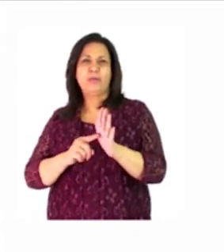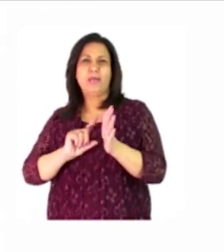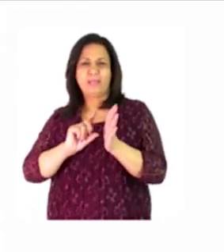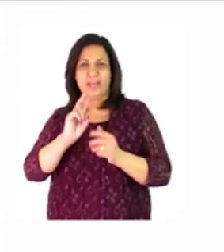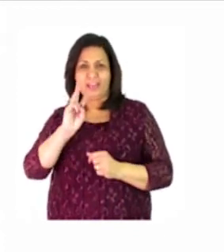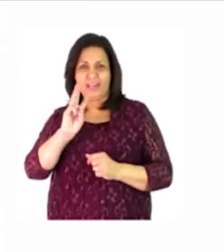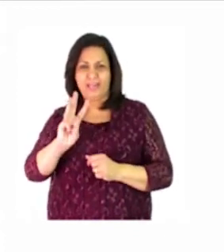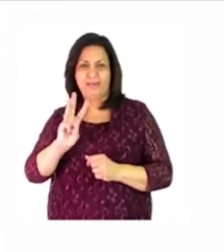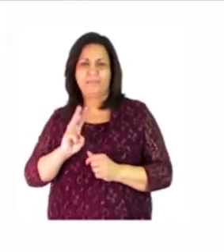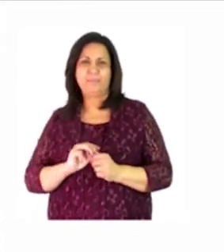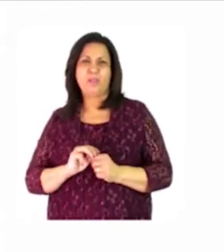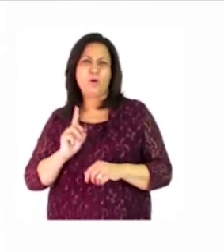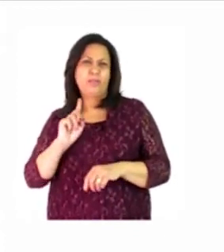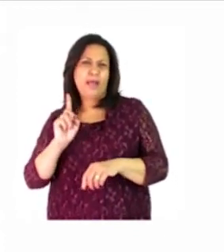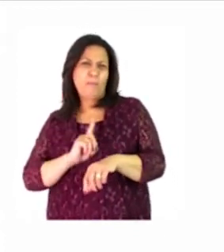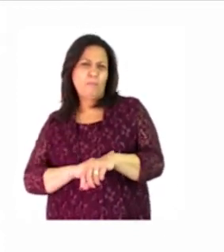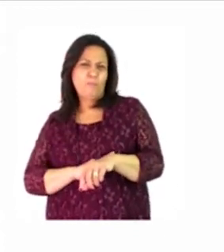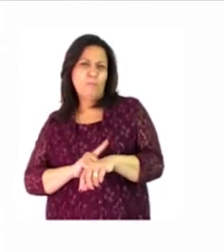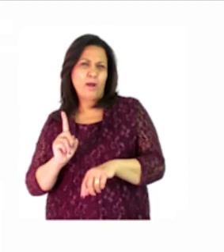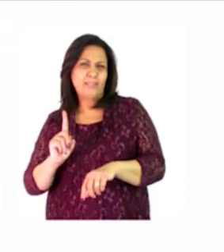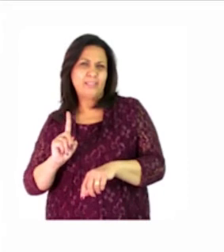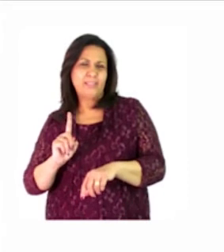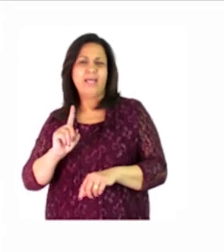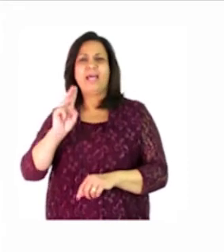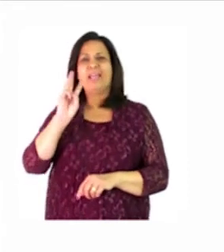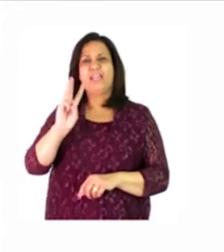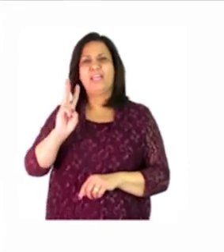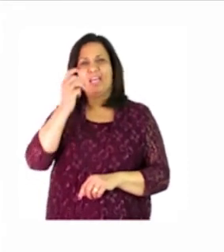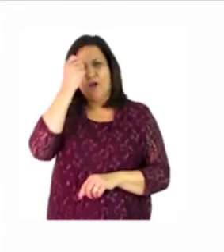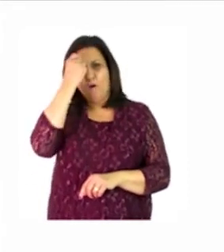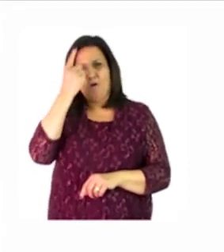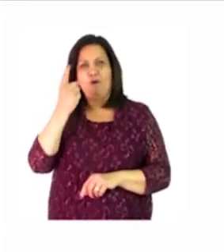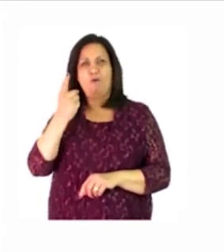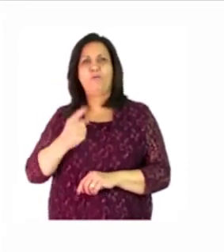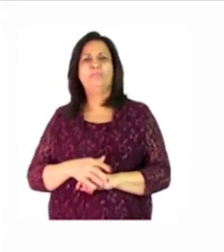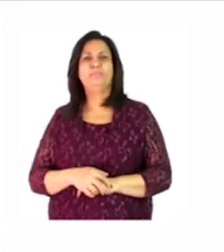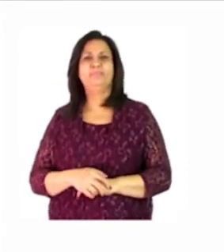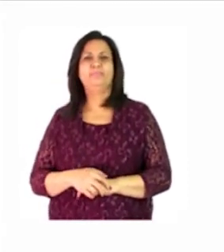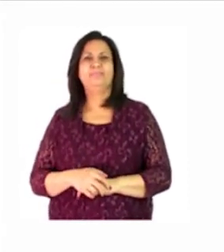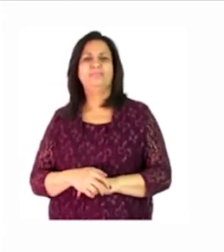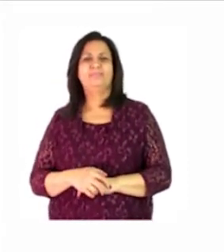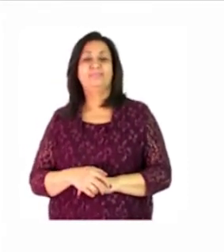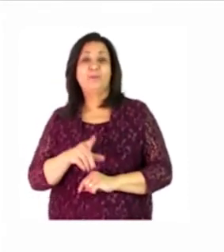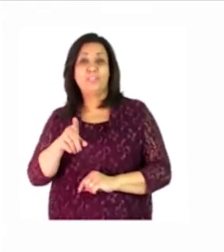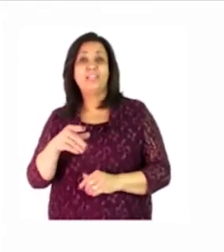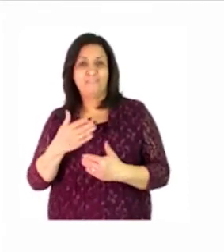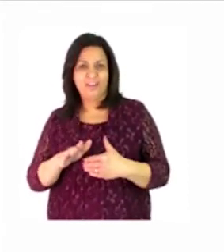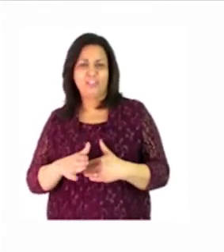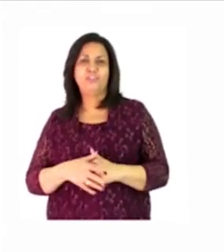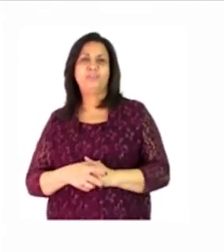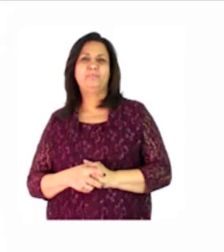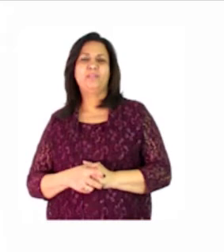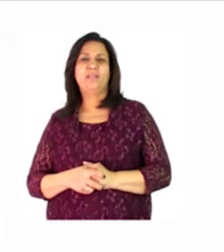3. So our time is 3 o'clock, and that answer has been completed for you. Now